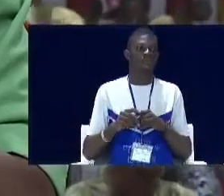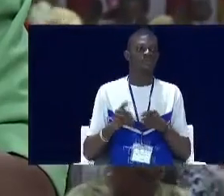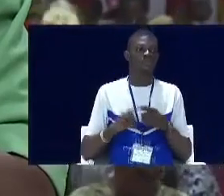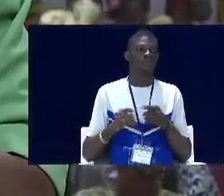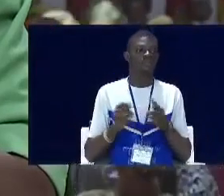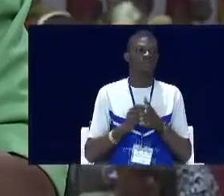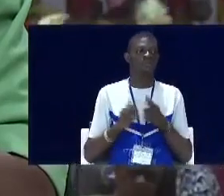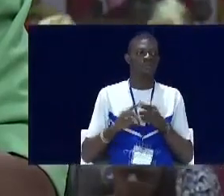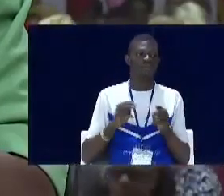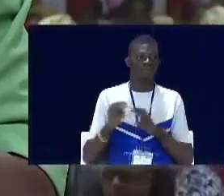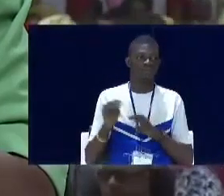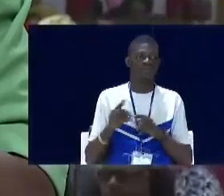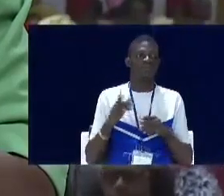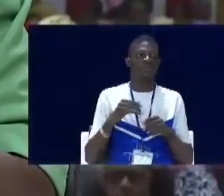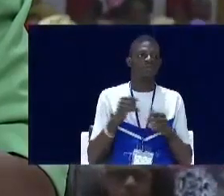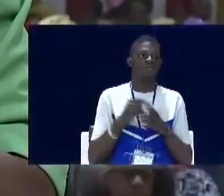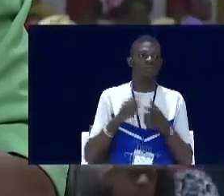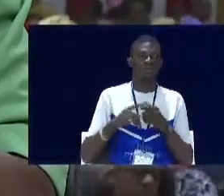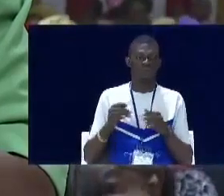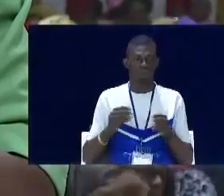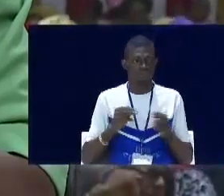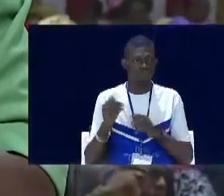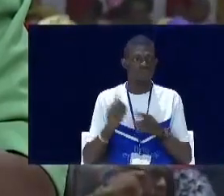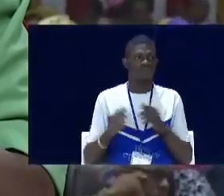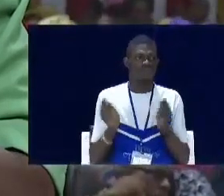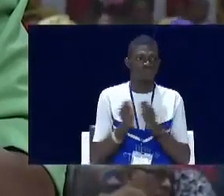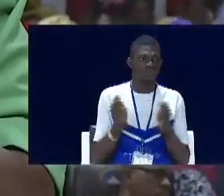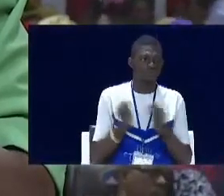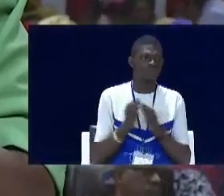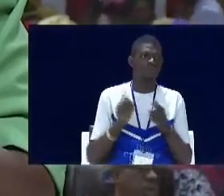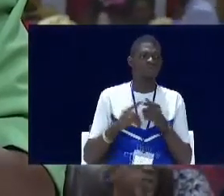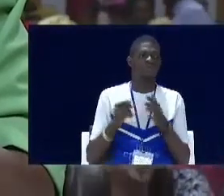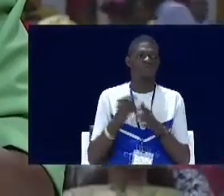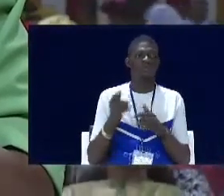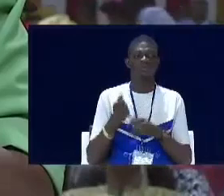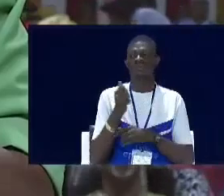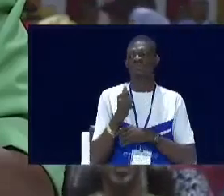Mo an bo ke die die wa si to ga julo.